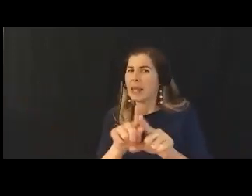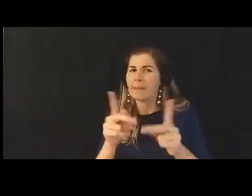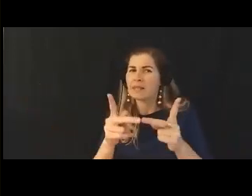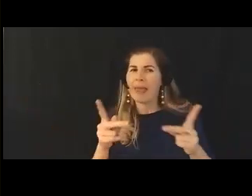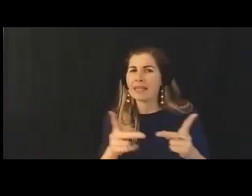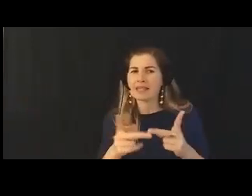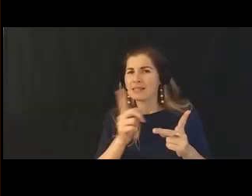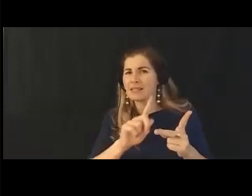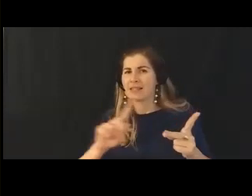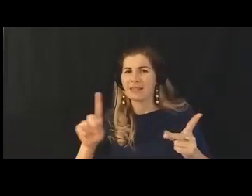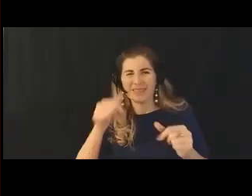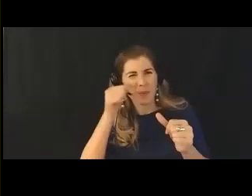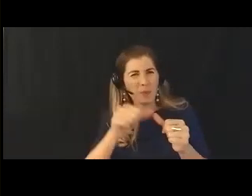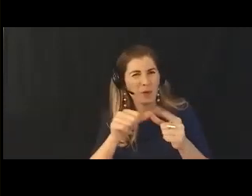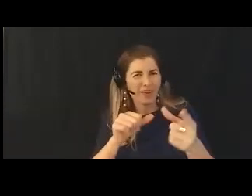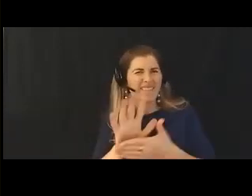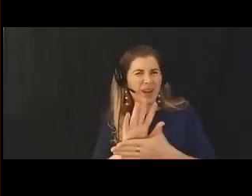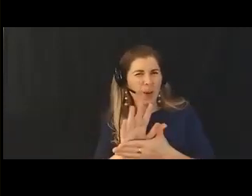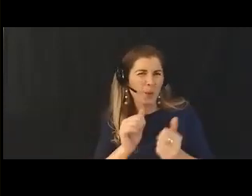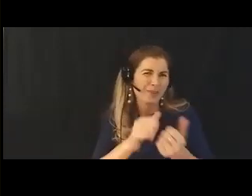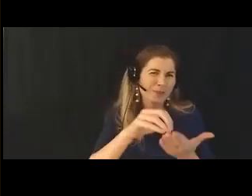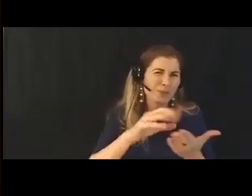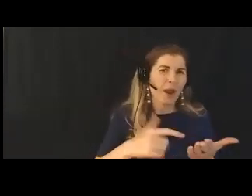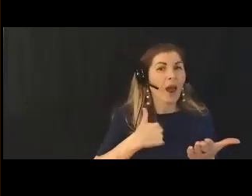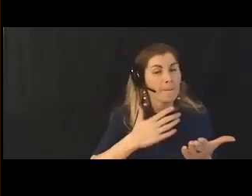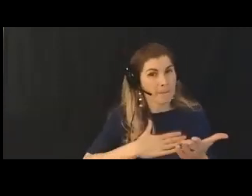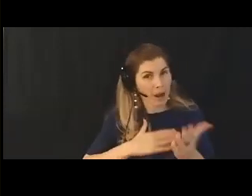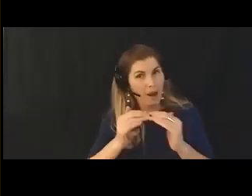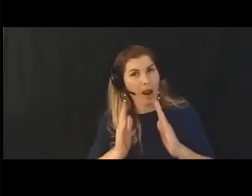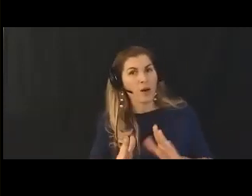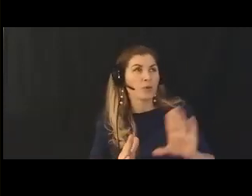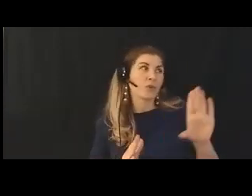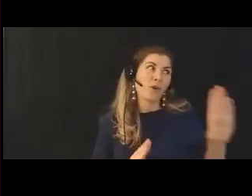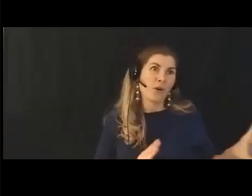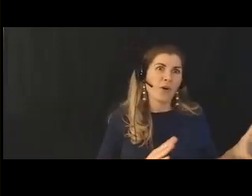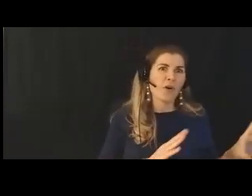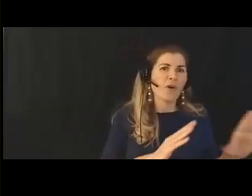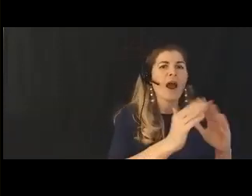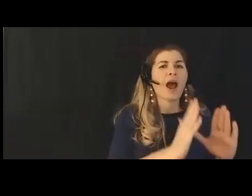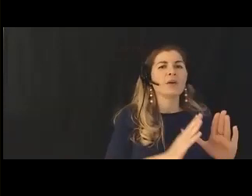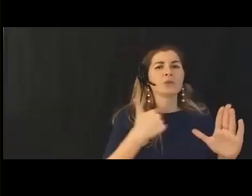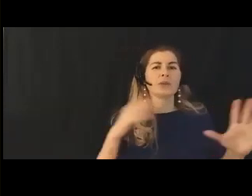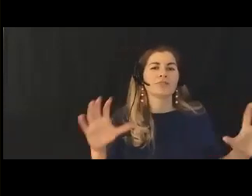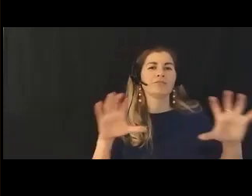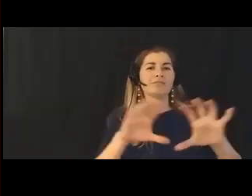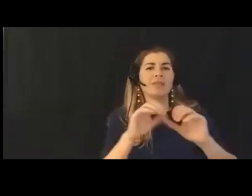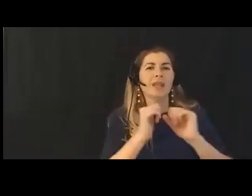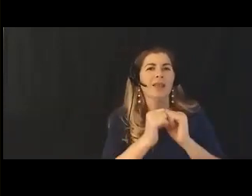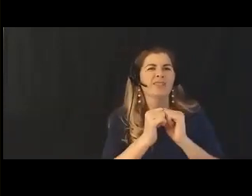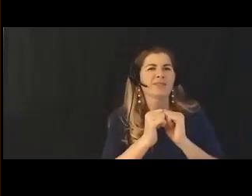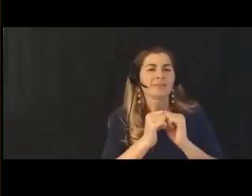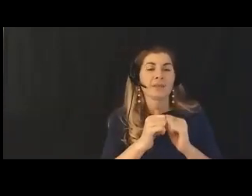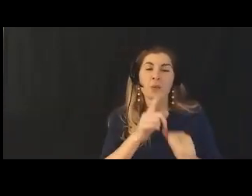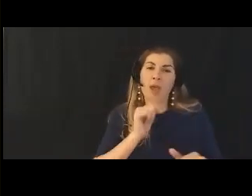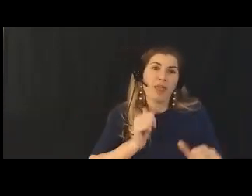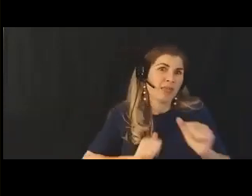scene with in that video. I was at my house, she was at her house, but I went to the door to create the illusion that we were in the same house. So, you know, theater is really